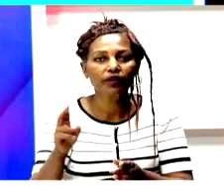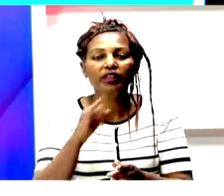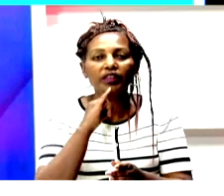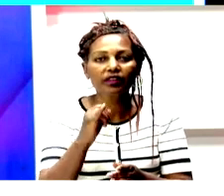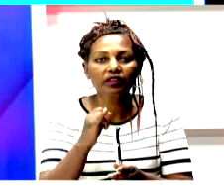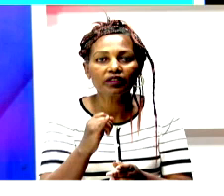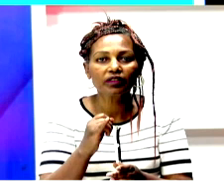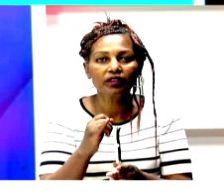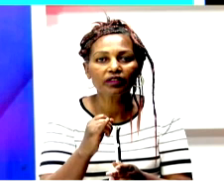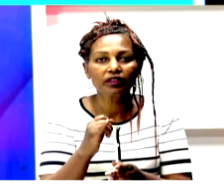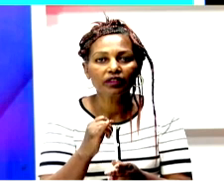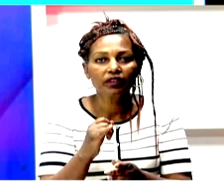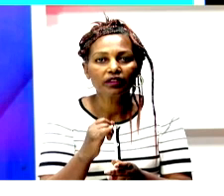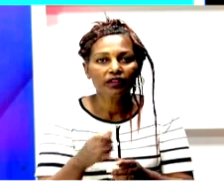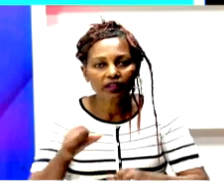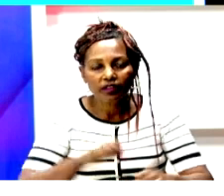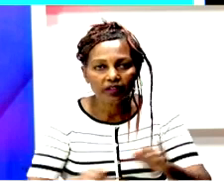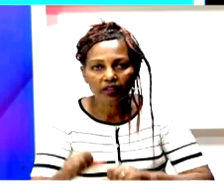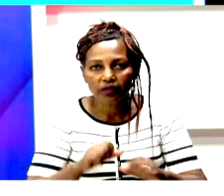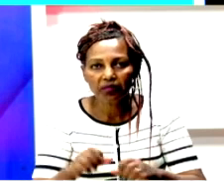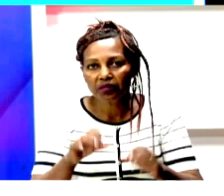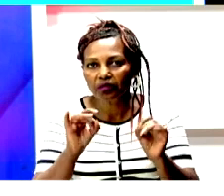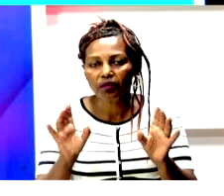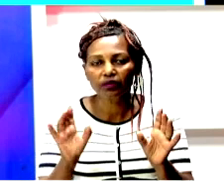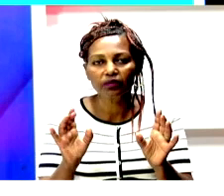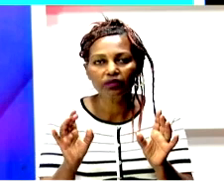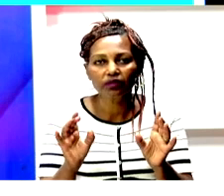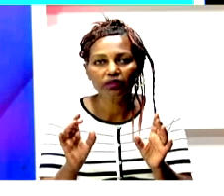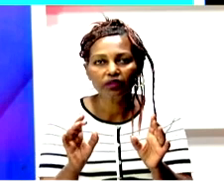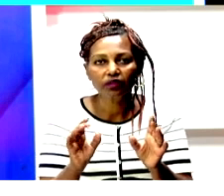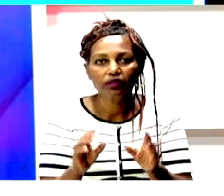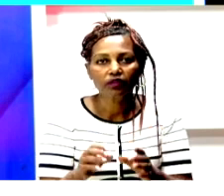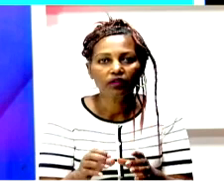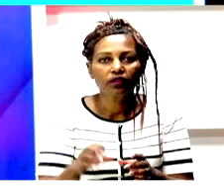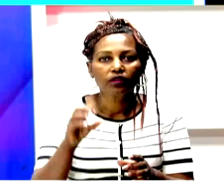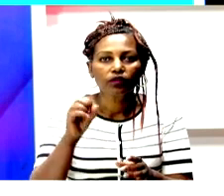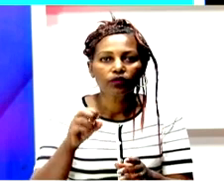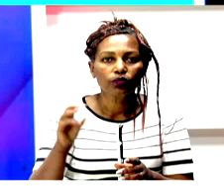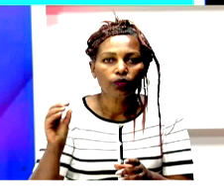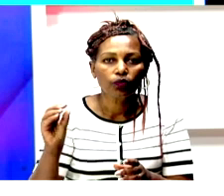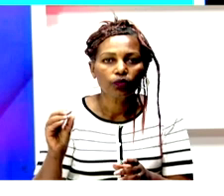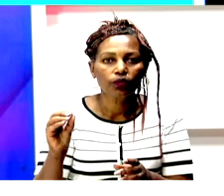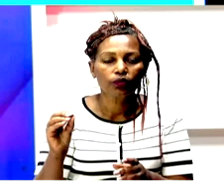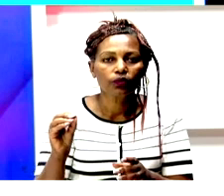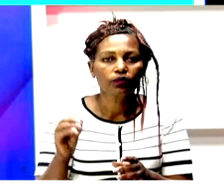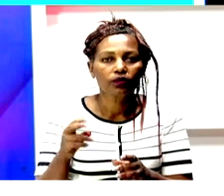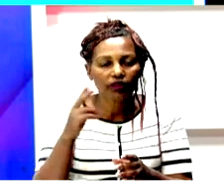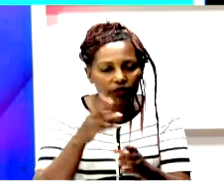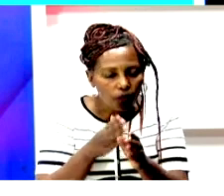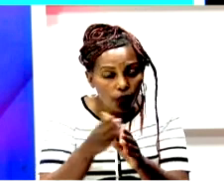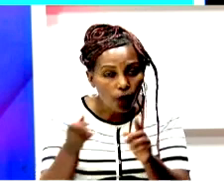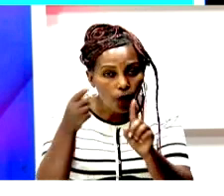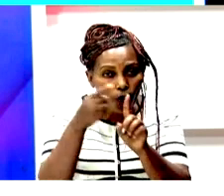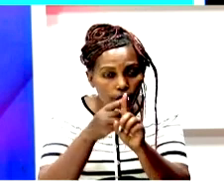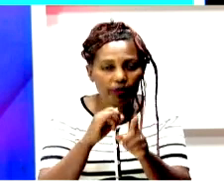the active sentence. So, active voices or forms or structures